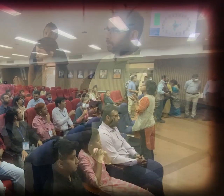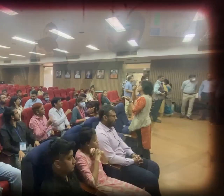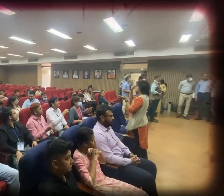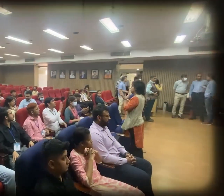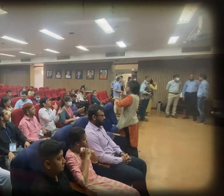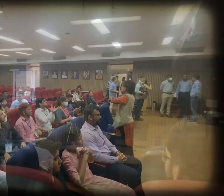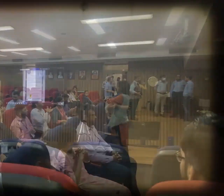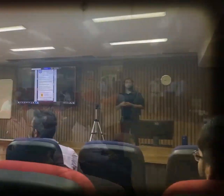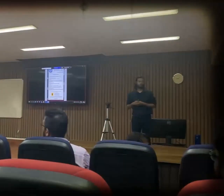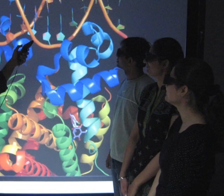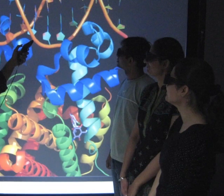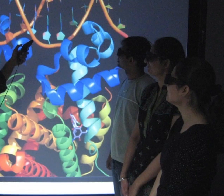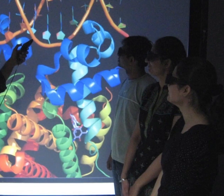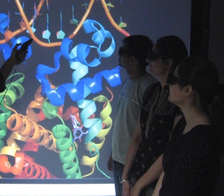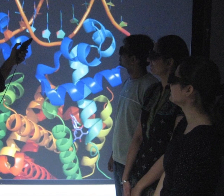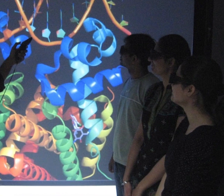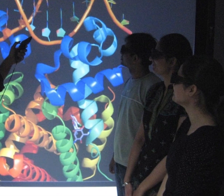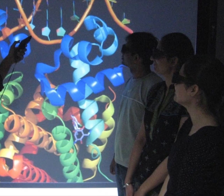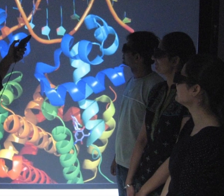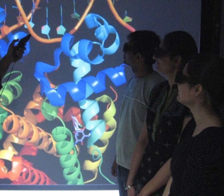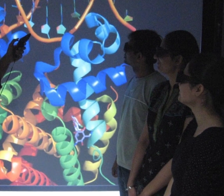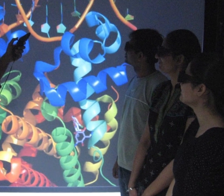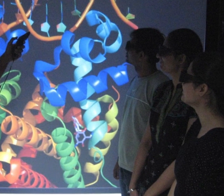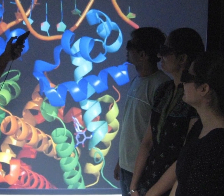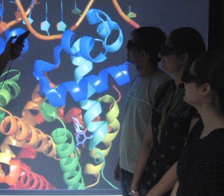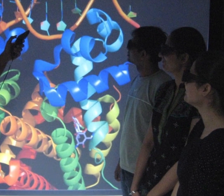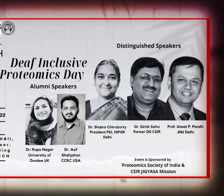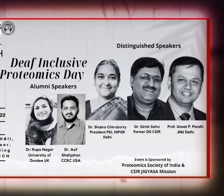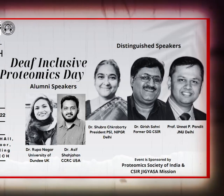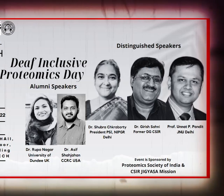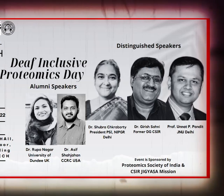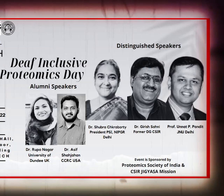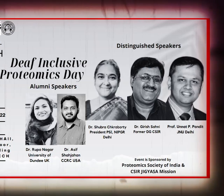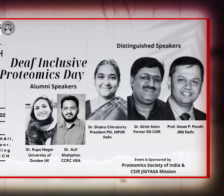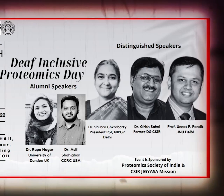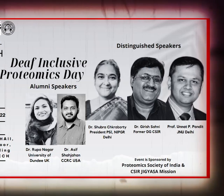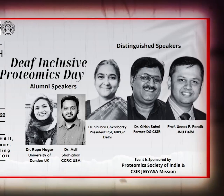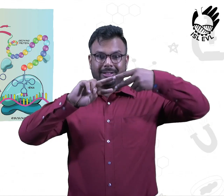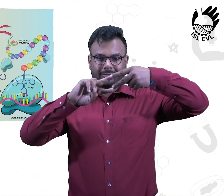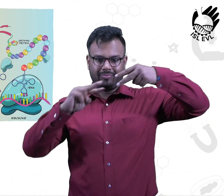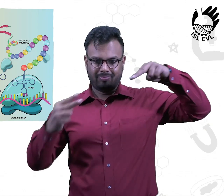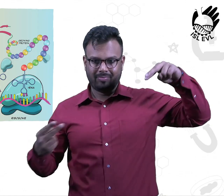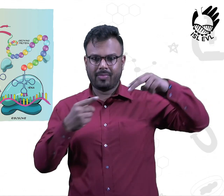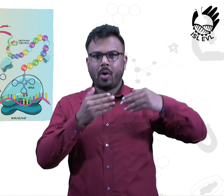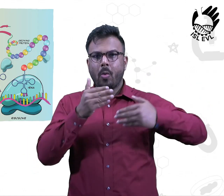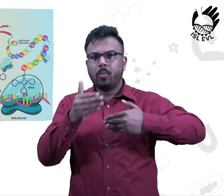proteomics day the foundation day of proteomic society of india in a deaf inclusive manner